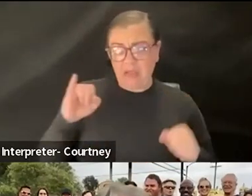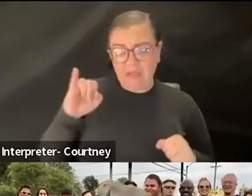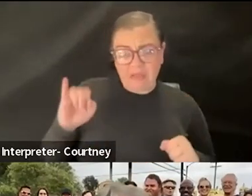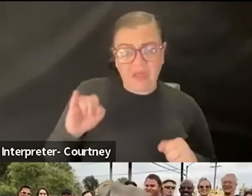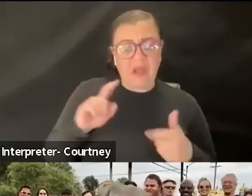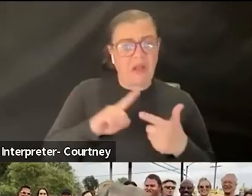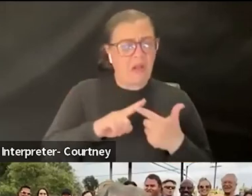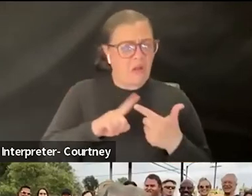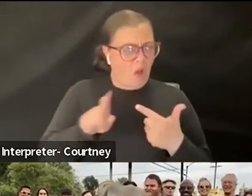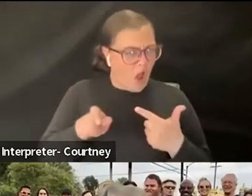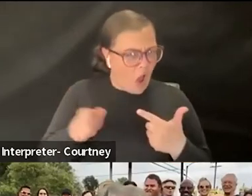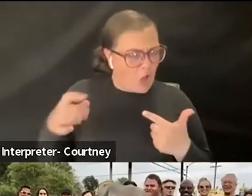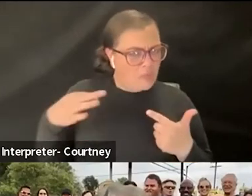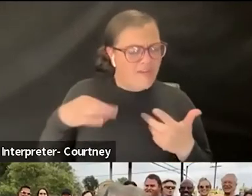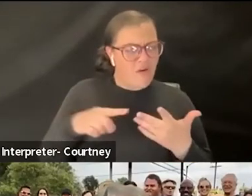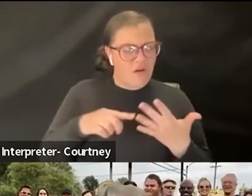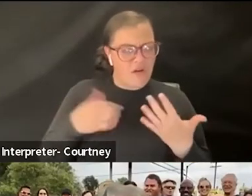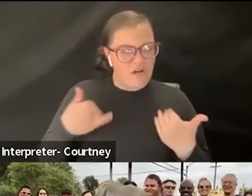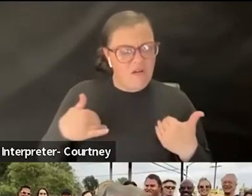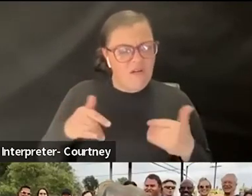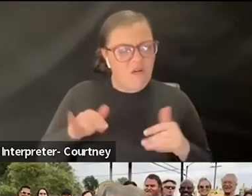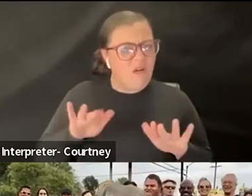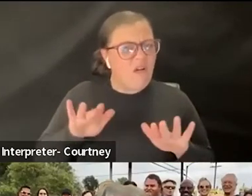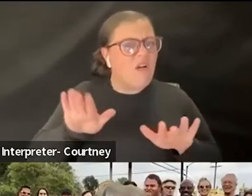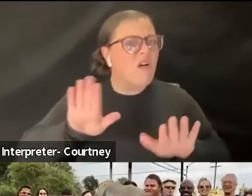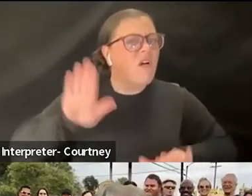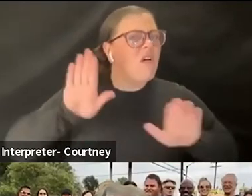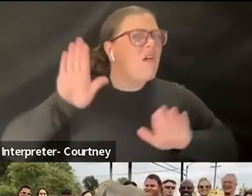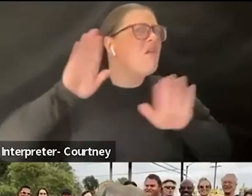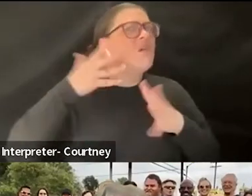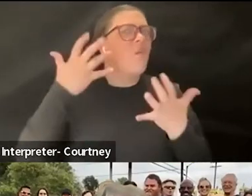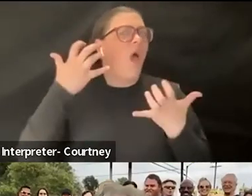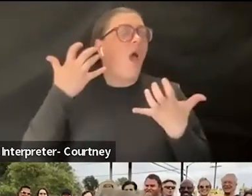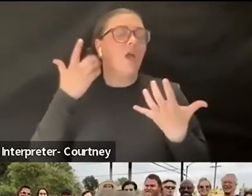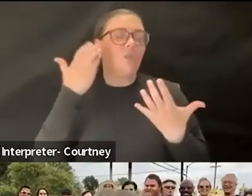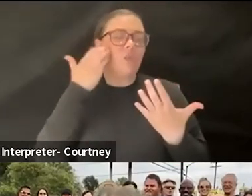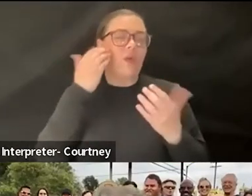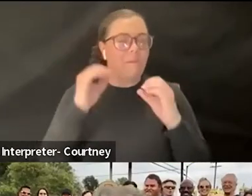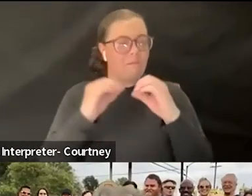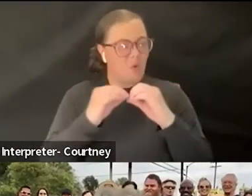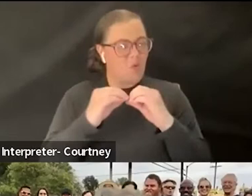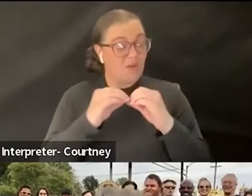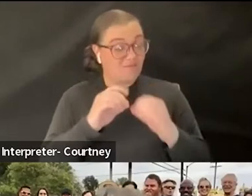know, being able to literally change what was happening at 4 a.m., which is insane.